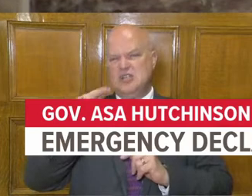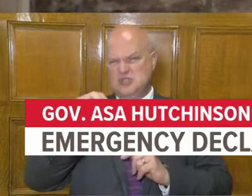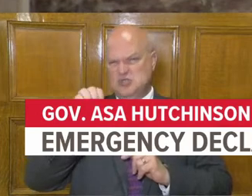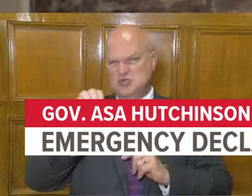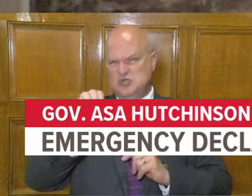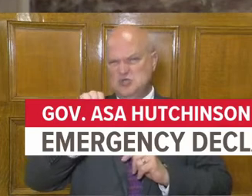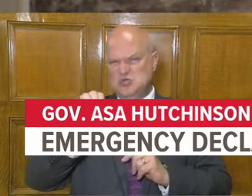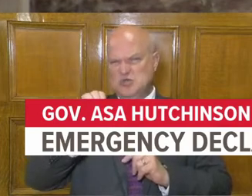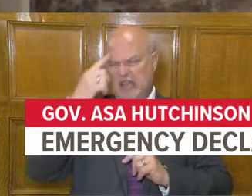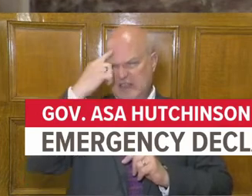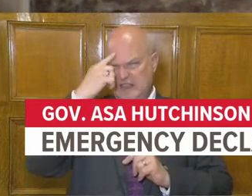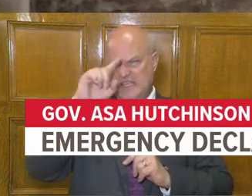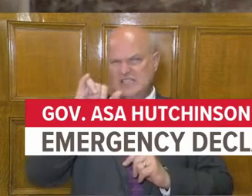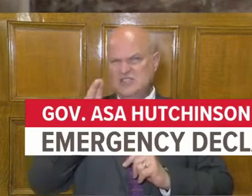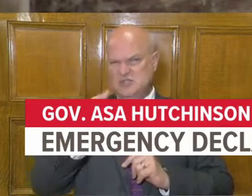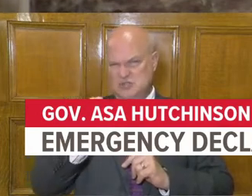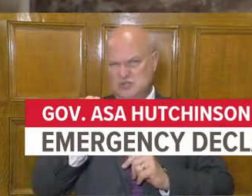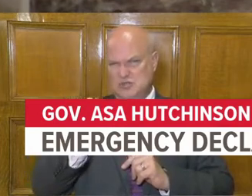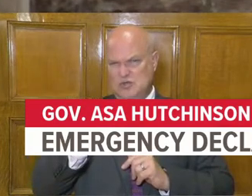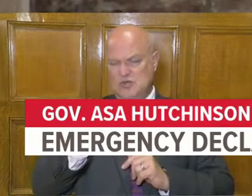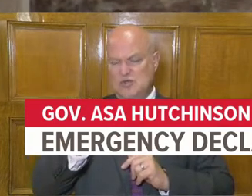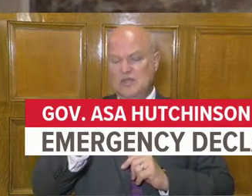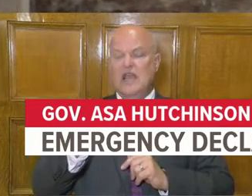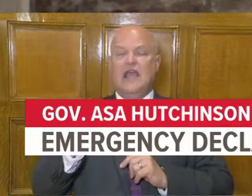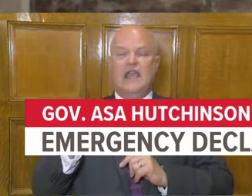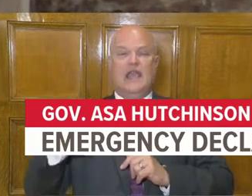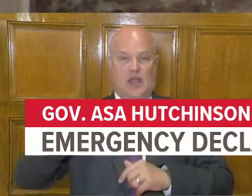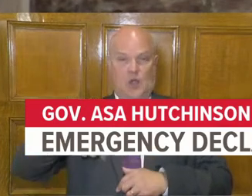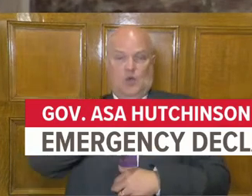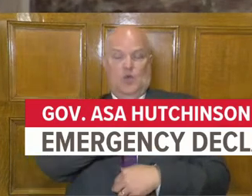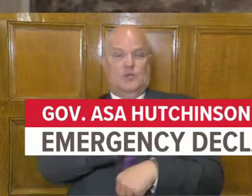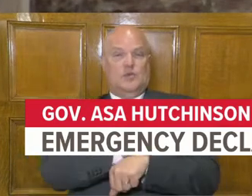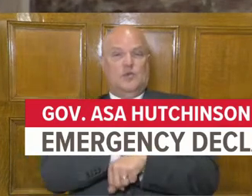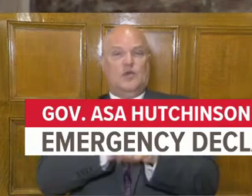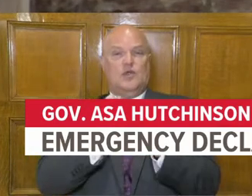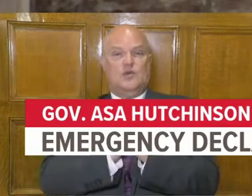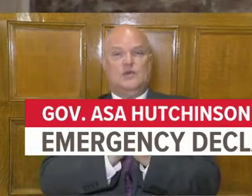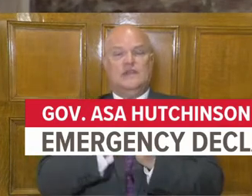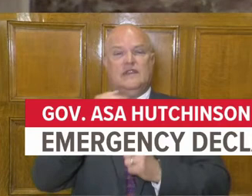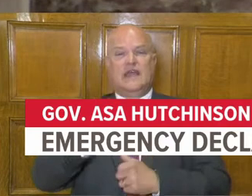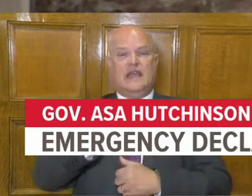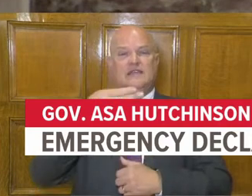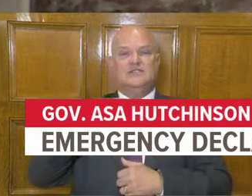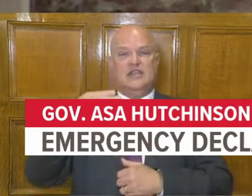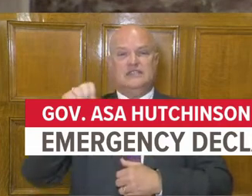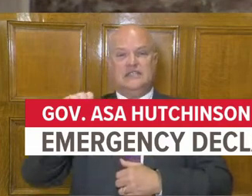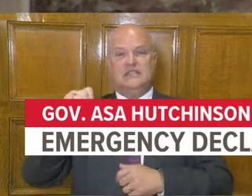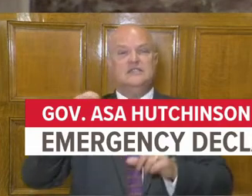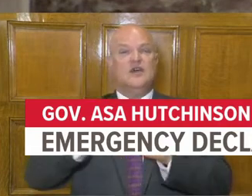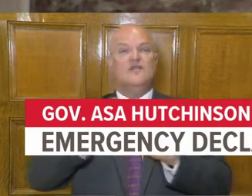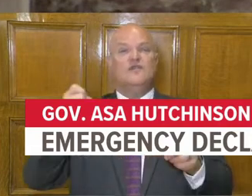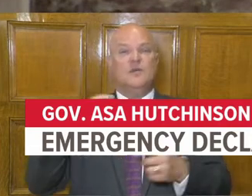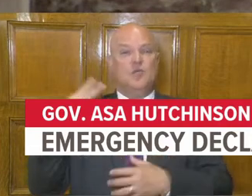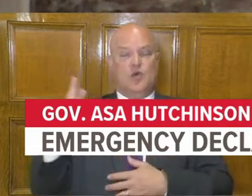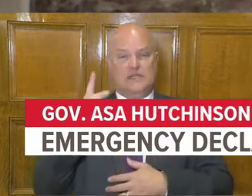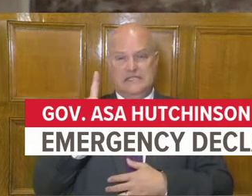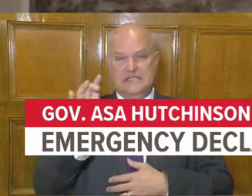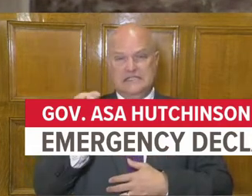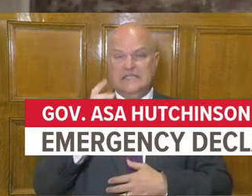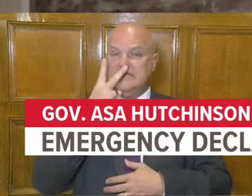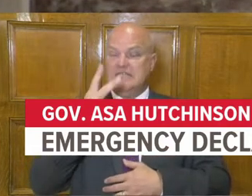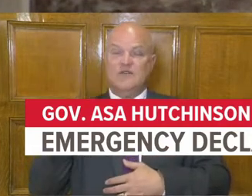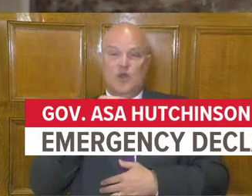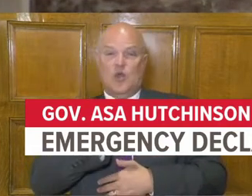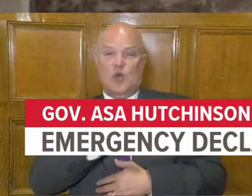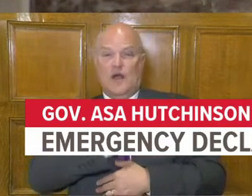believe, late June. And we'll be working with HHS out of Washington to see if we can